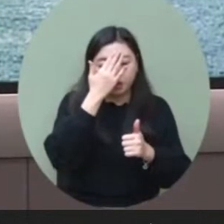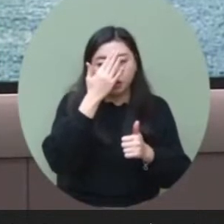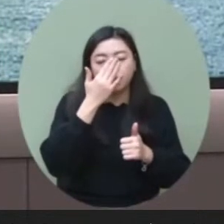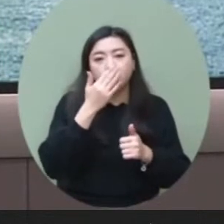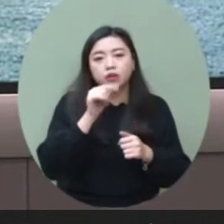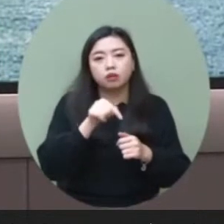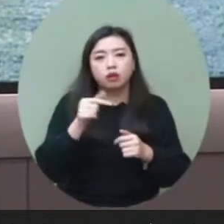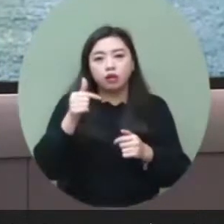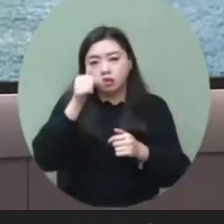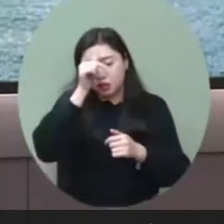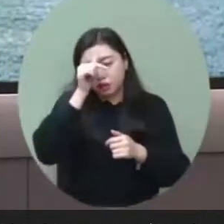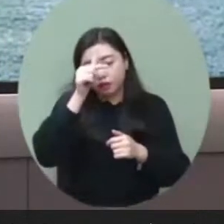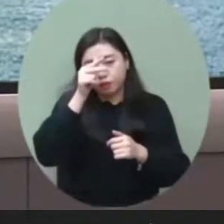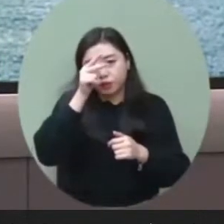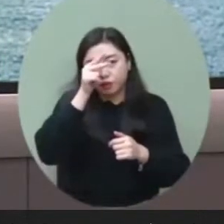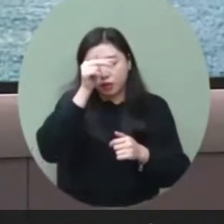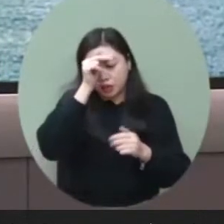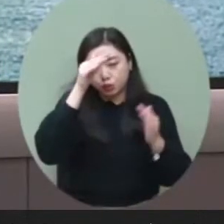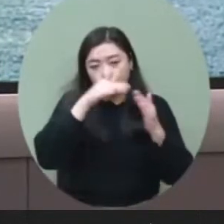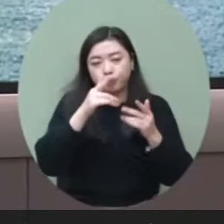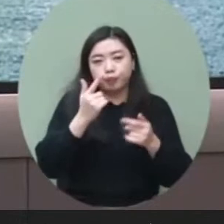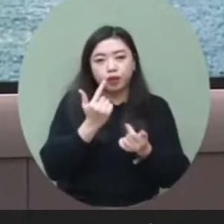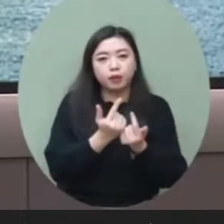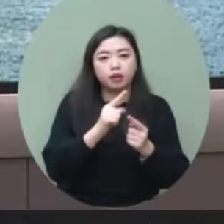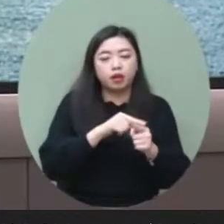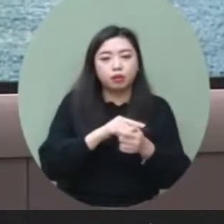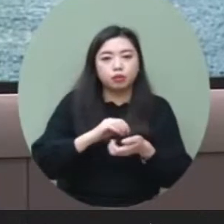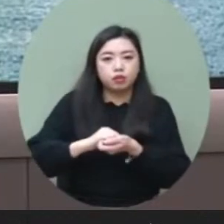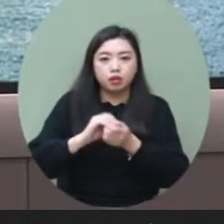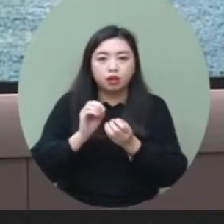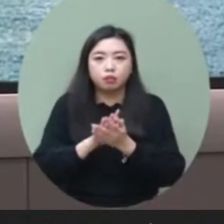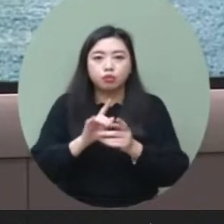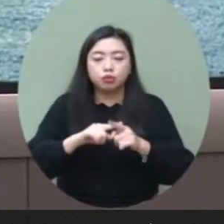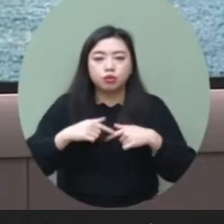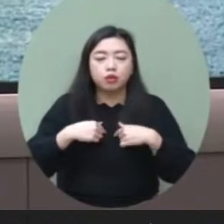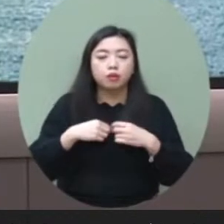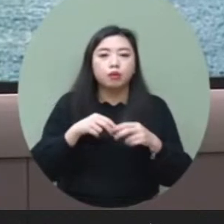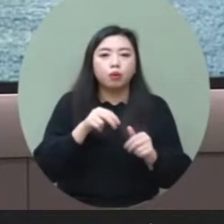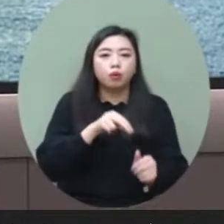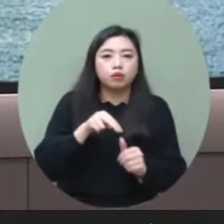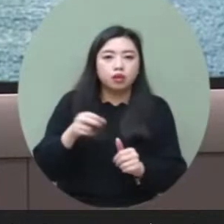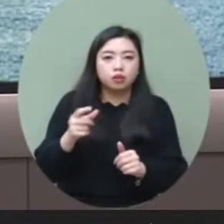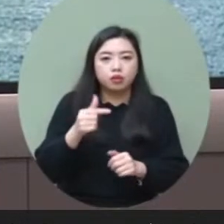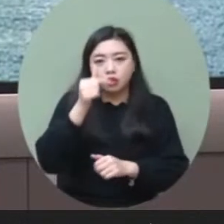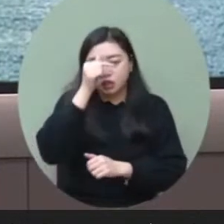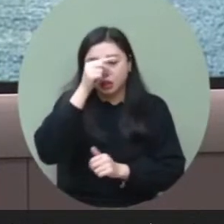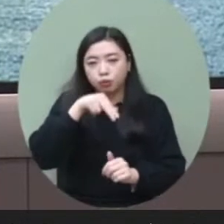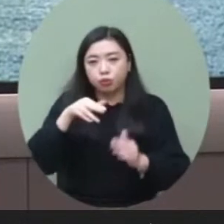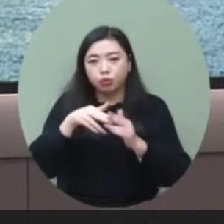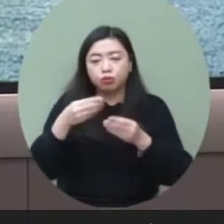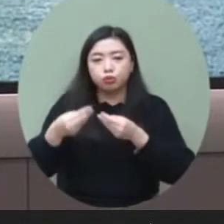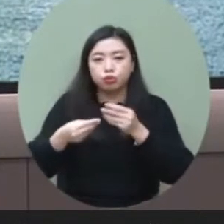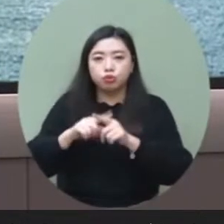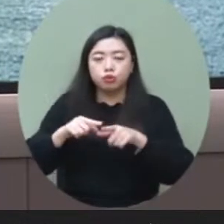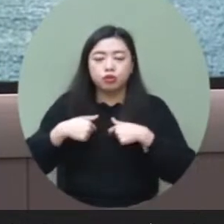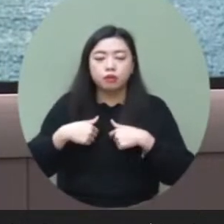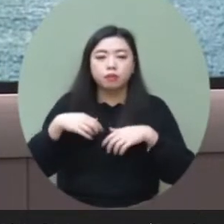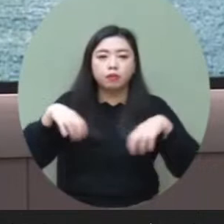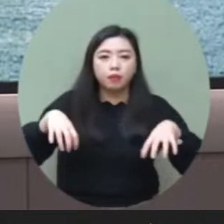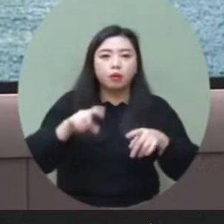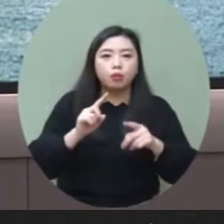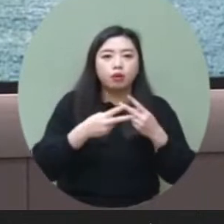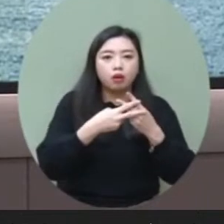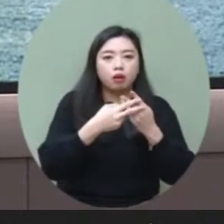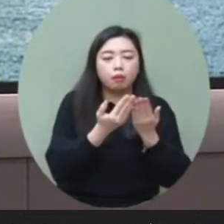3,977 positive and preliminary positive patients at different public hospitals, the North Lantau Hospital, Hong Kong Infectious